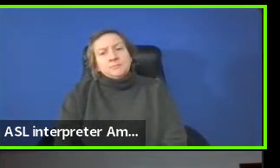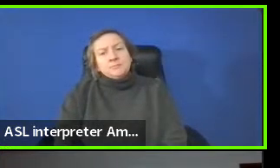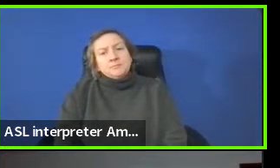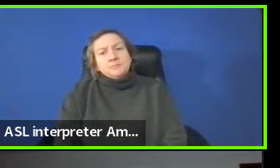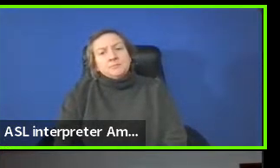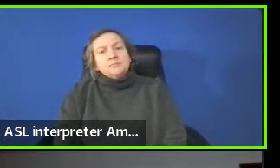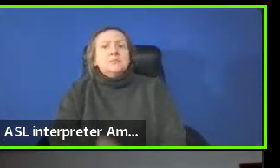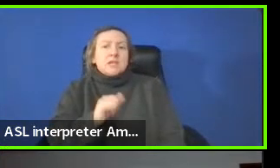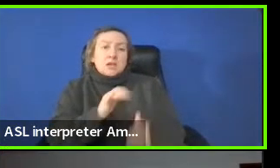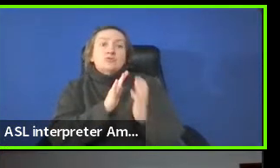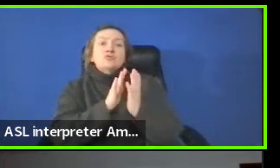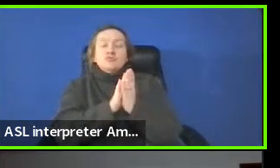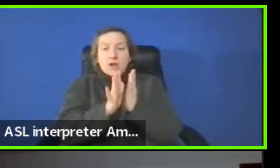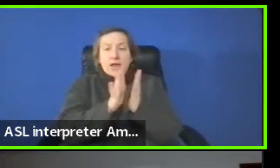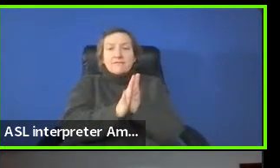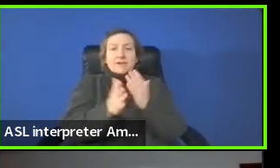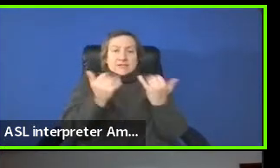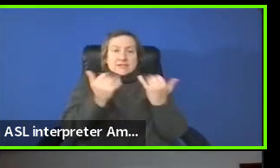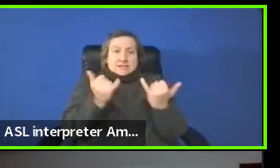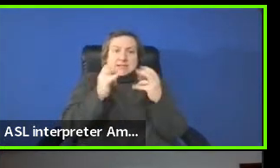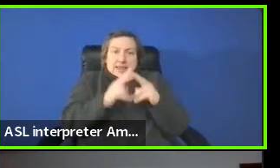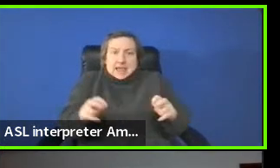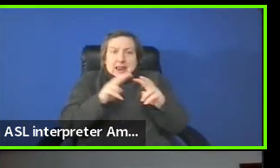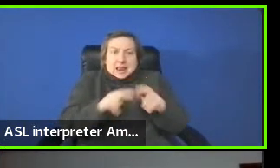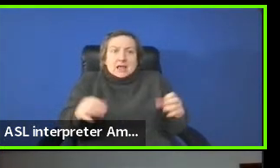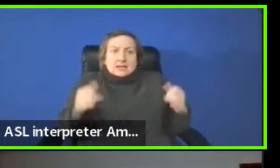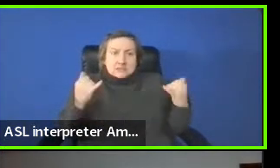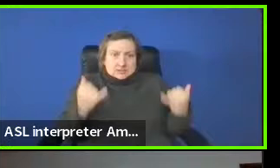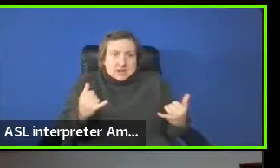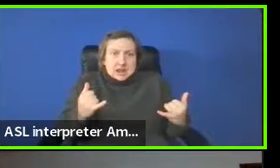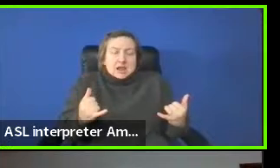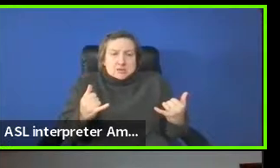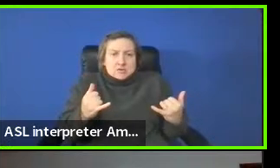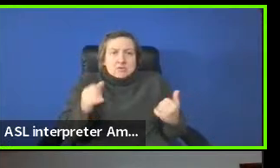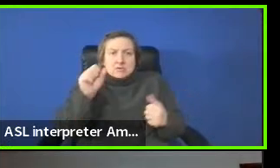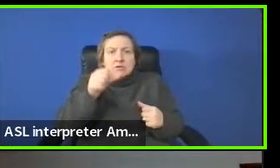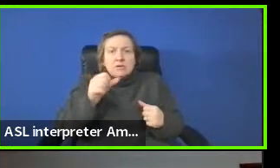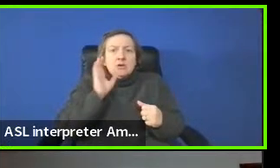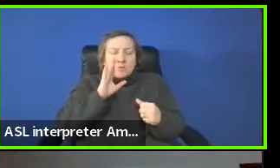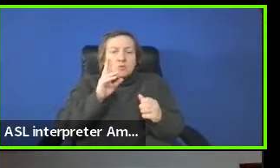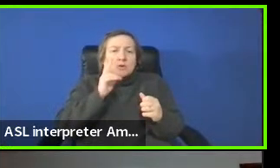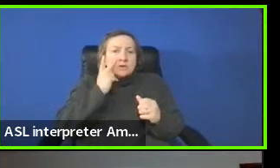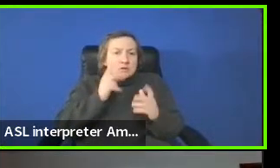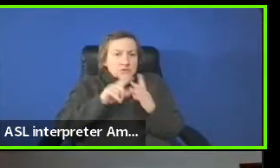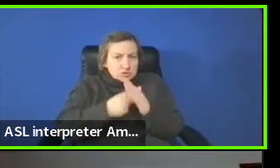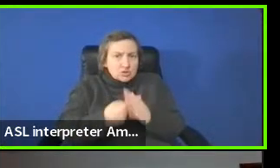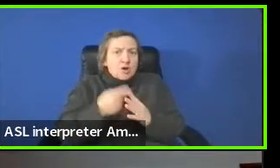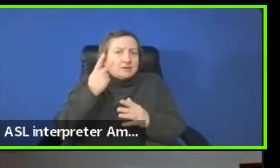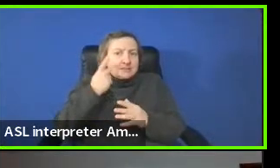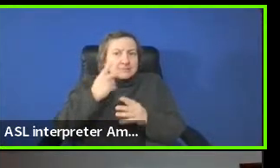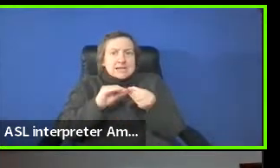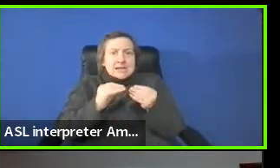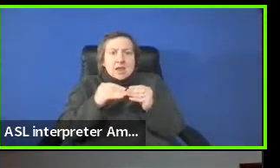The traffic's being analyzed as we speak. We're going to start seeing some numbers in